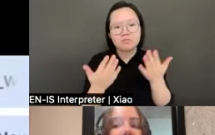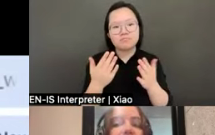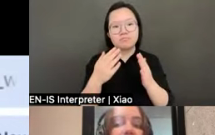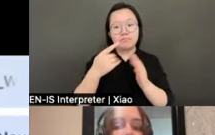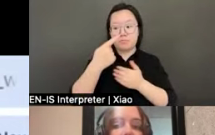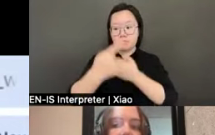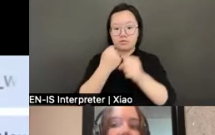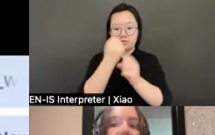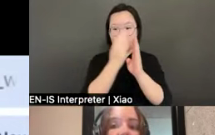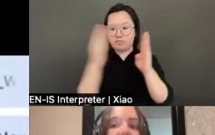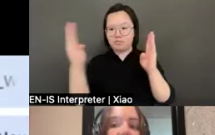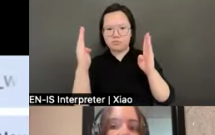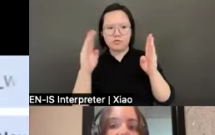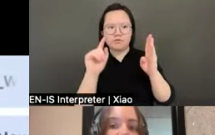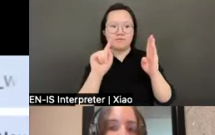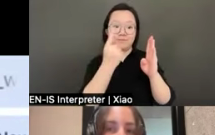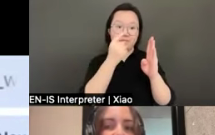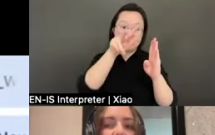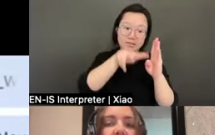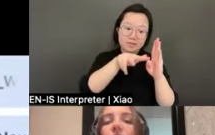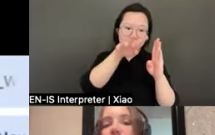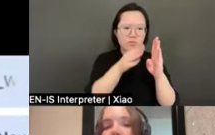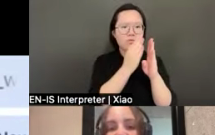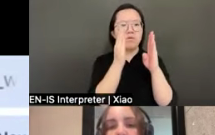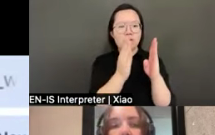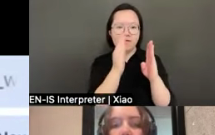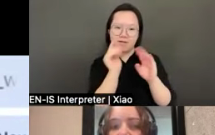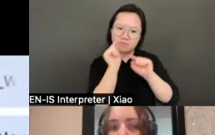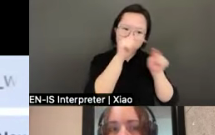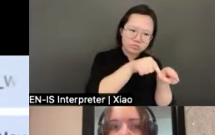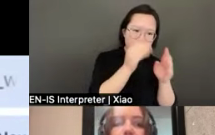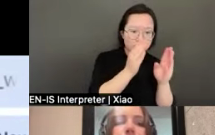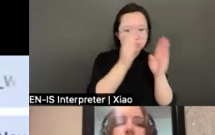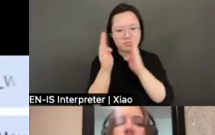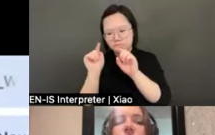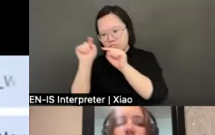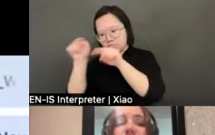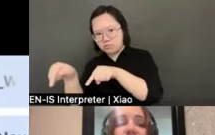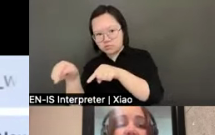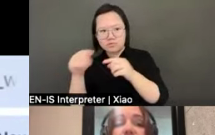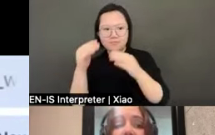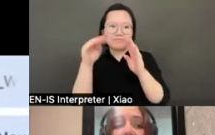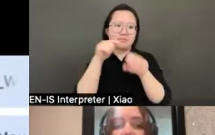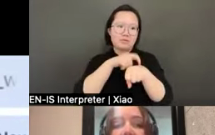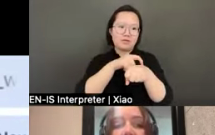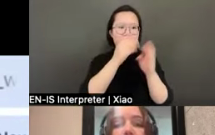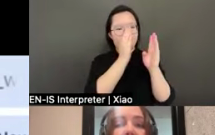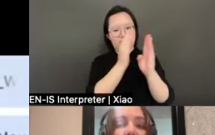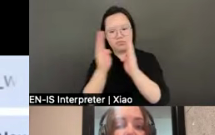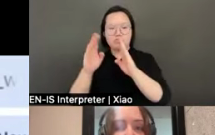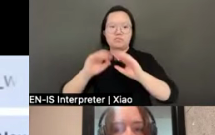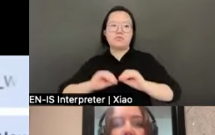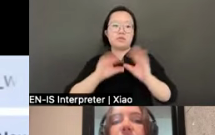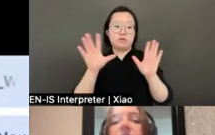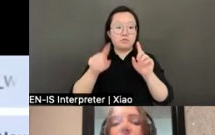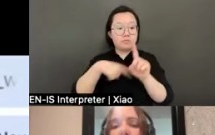the expected outcomes of this activity, for example, a report. So here the activities can really take many